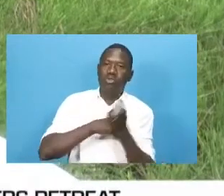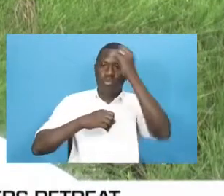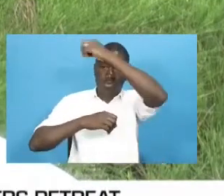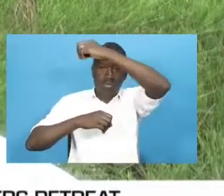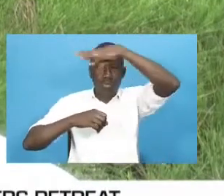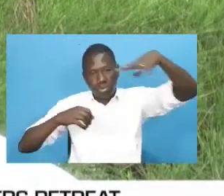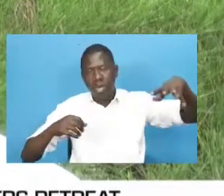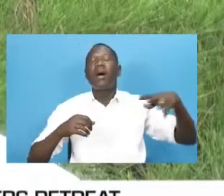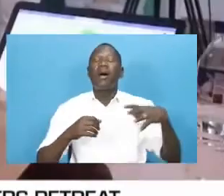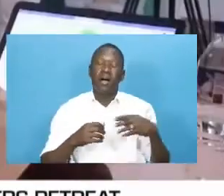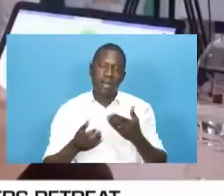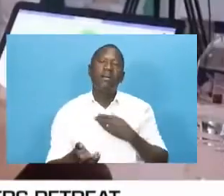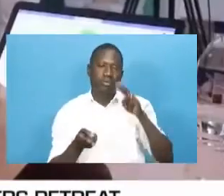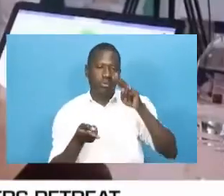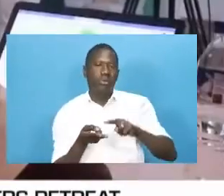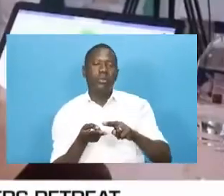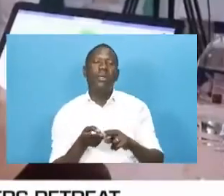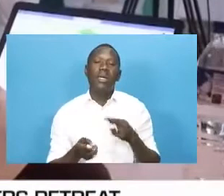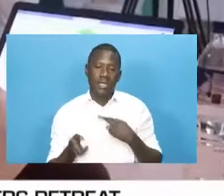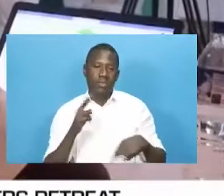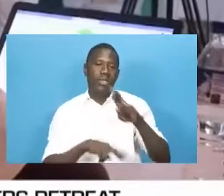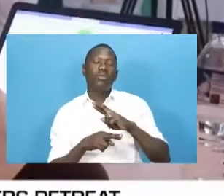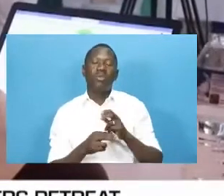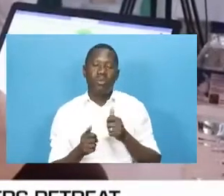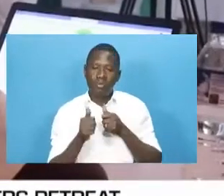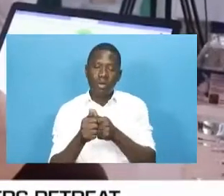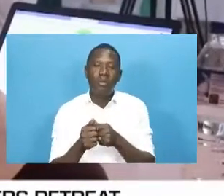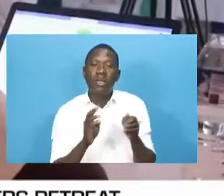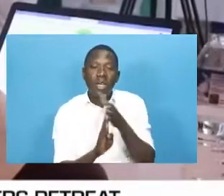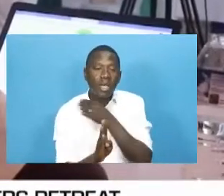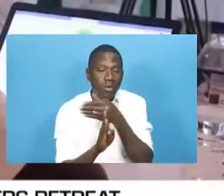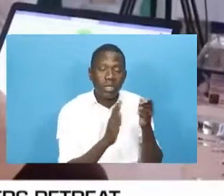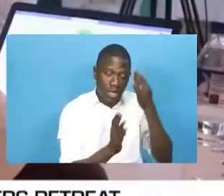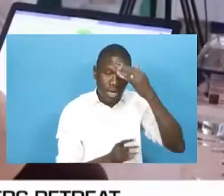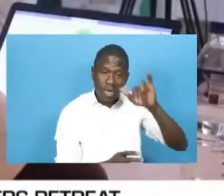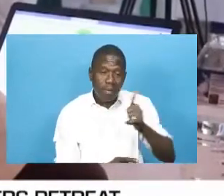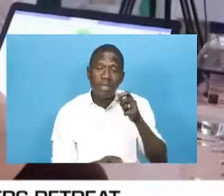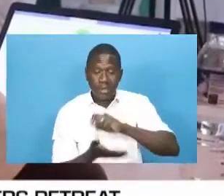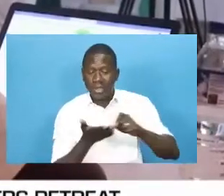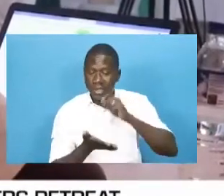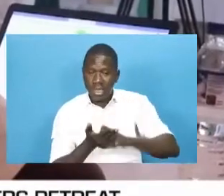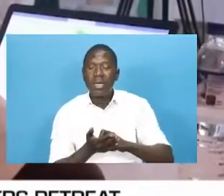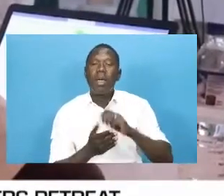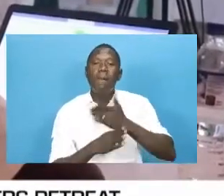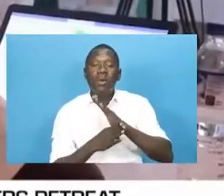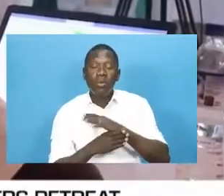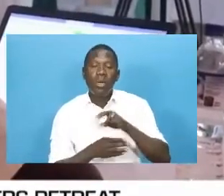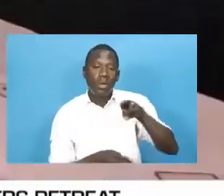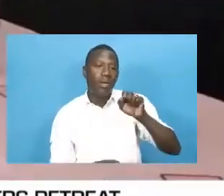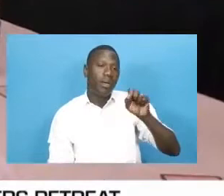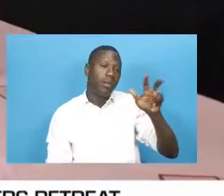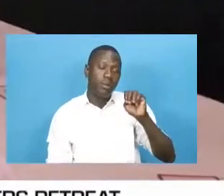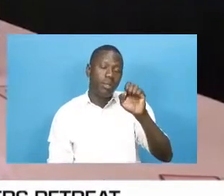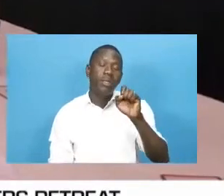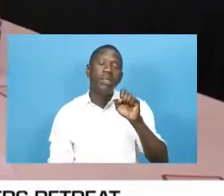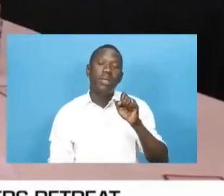into being and is operating. This retreat will be followed by a negotiation and agreement signing between NAWEC and an independent power producer.